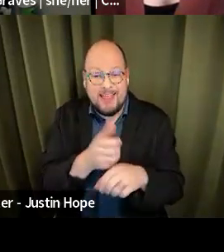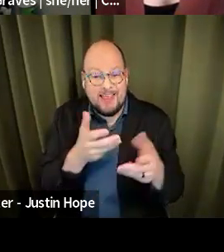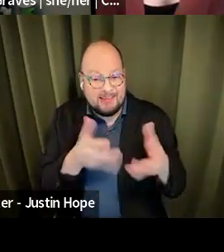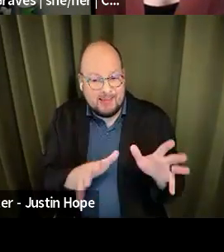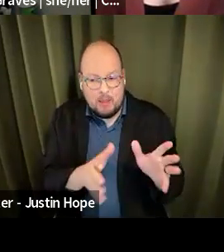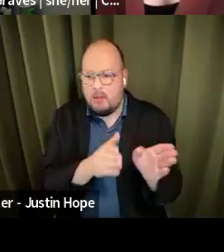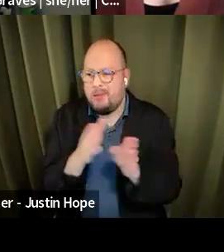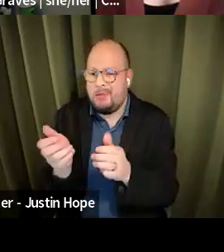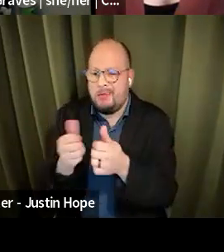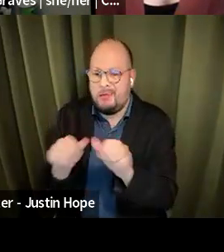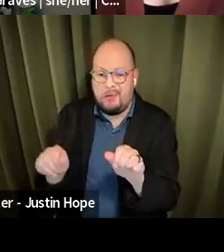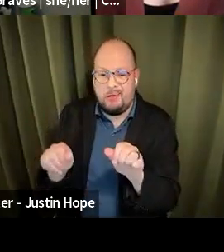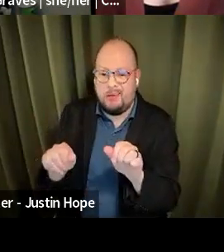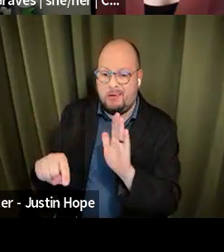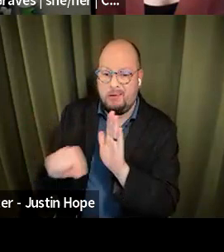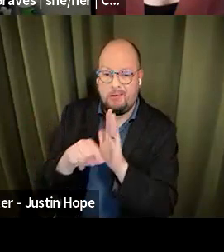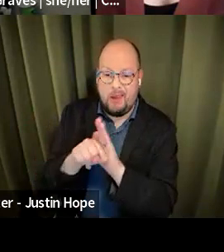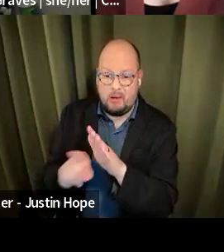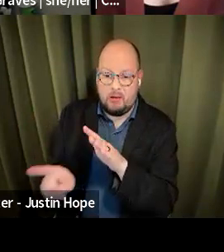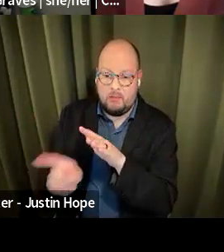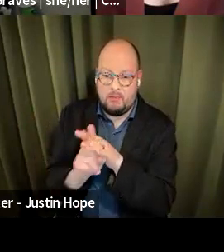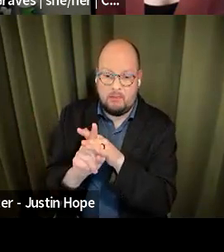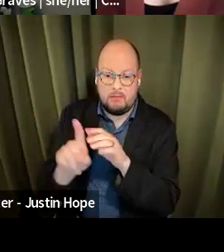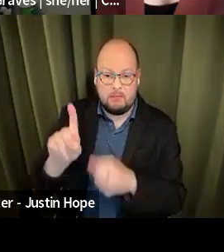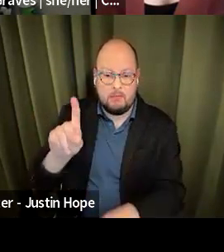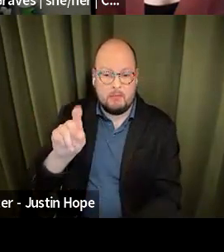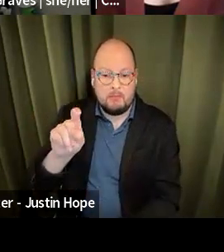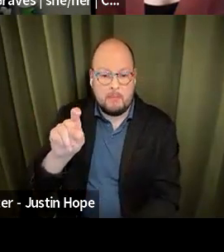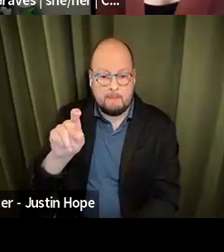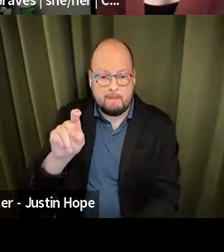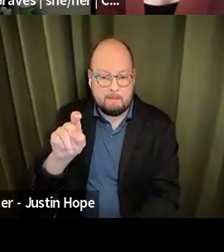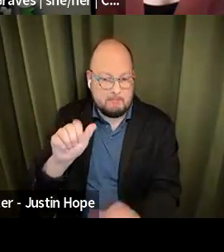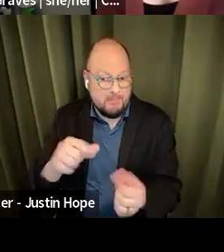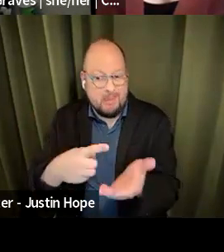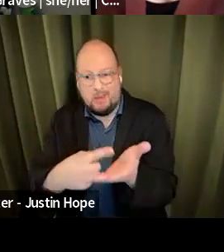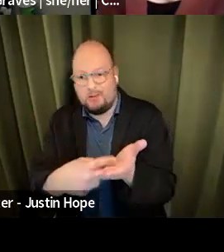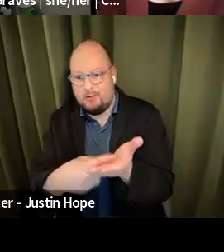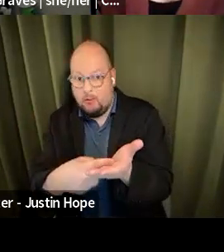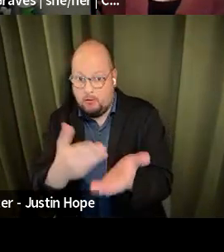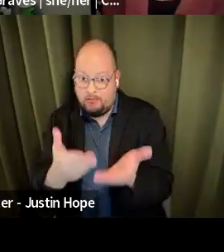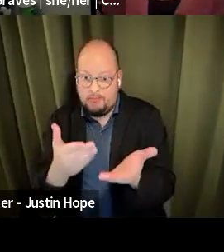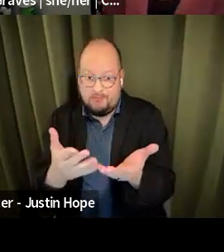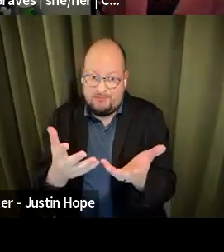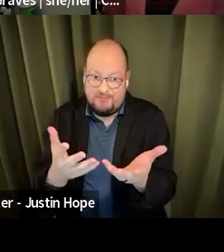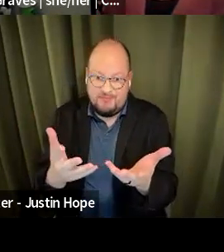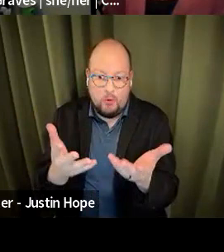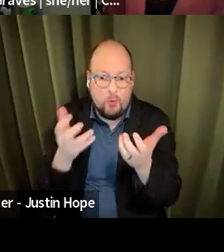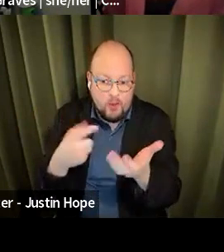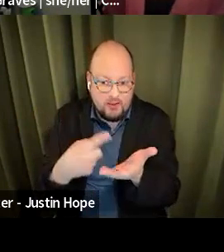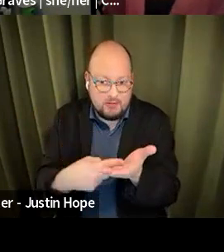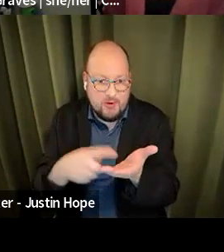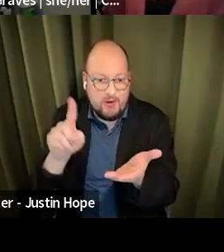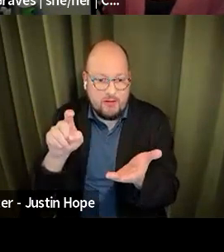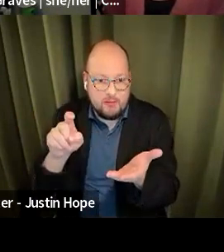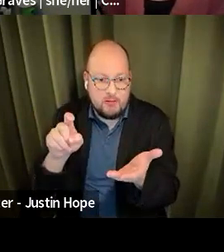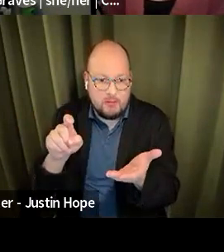things that have happened as a result of having a language access plan that they're able to discuss or wish to discuss? I'll